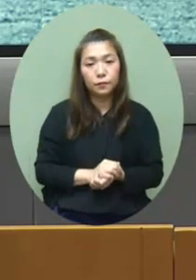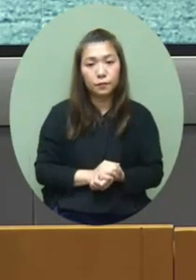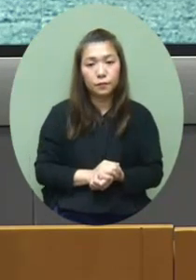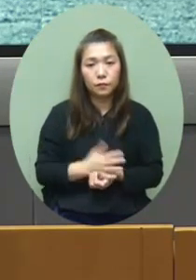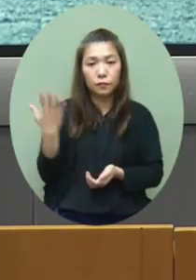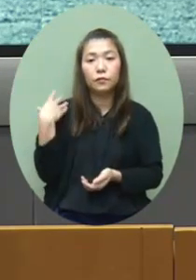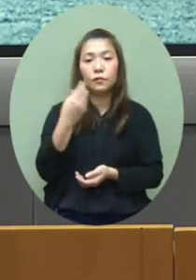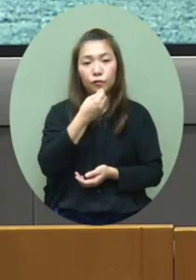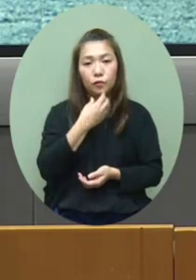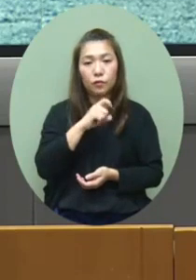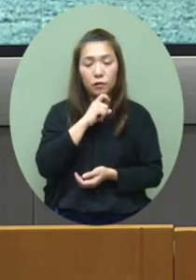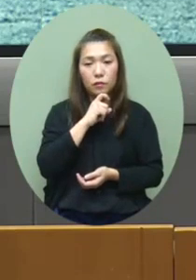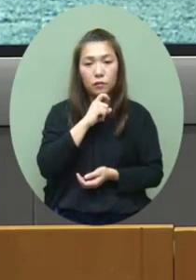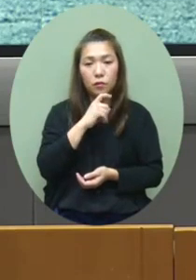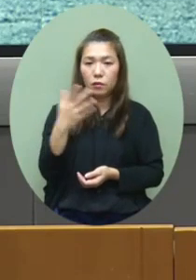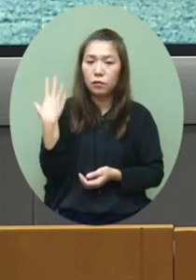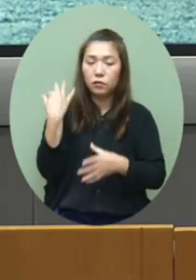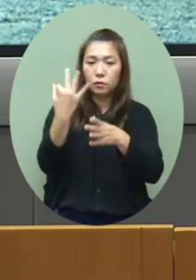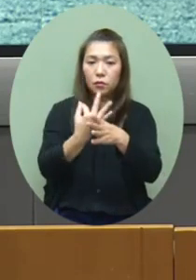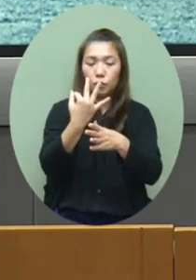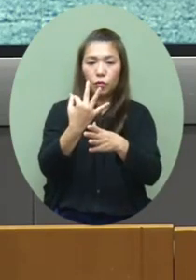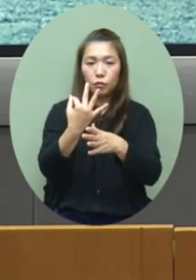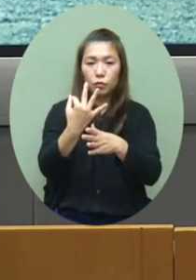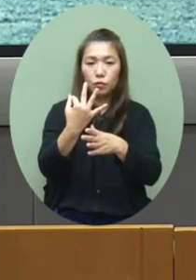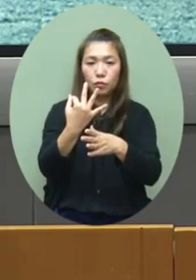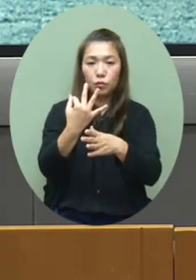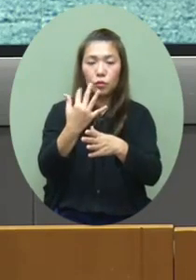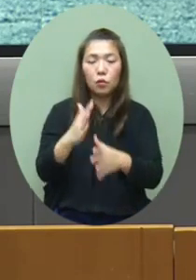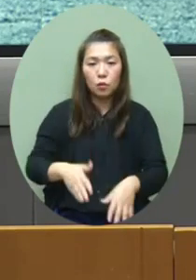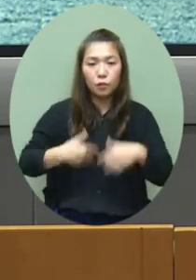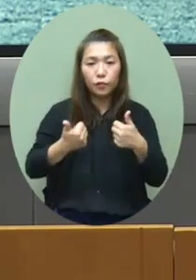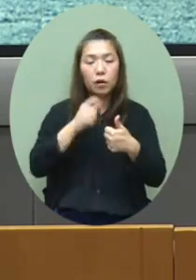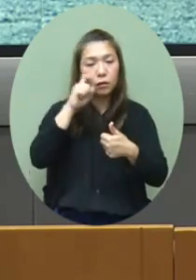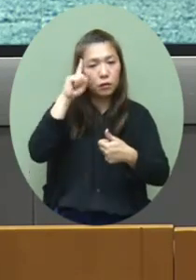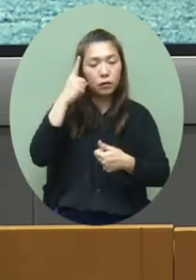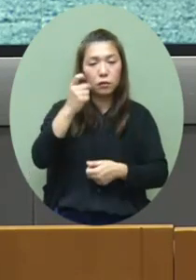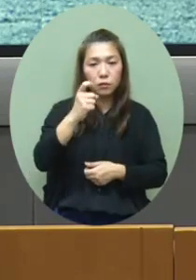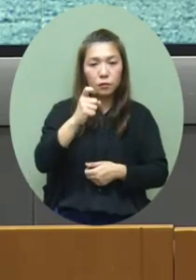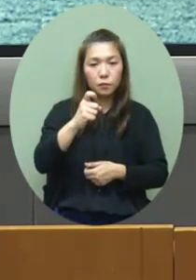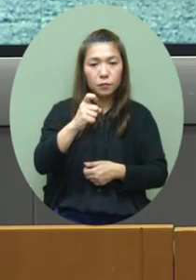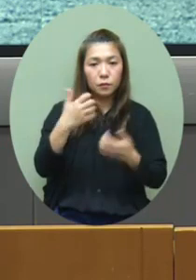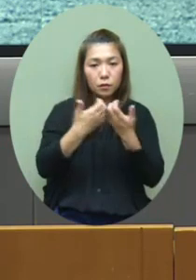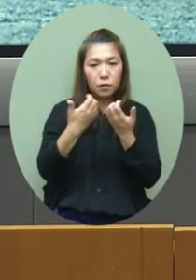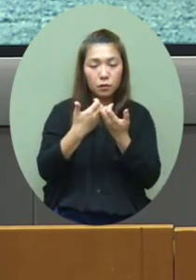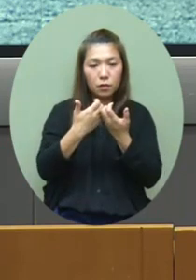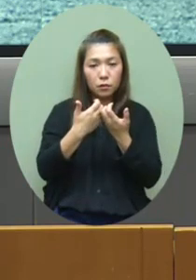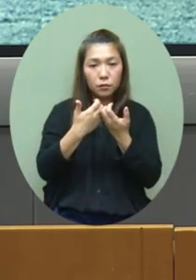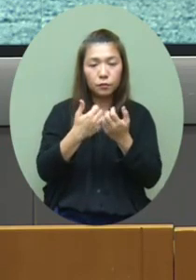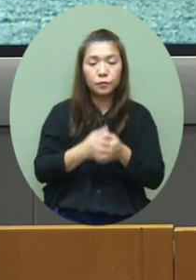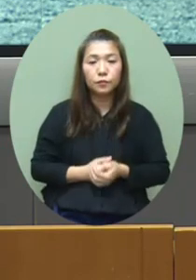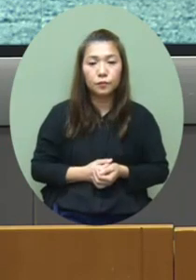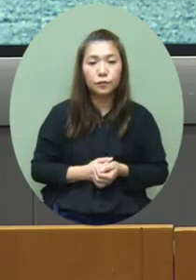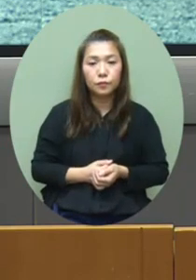-19 in the past three months that's 90 days if he or she is tested negative at